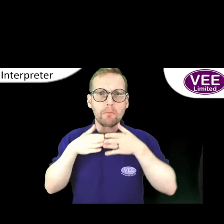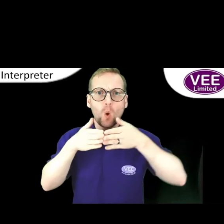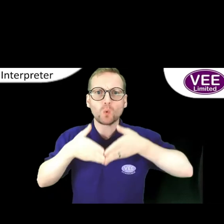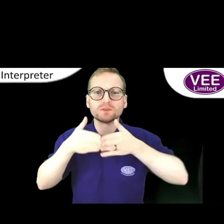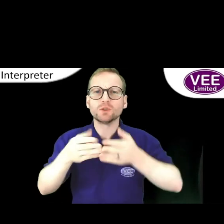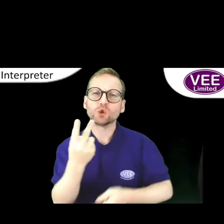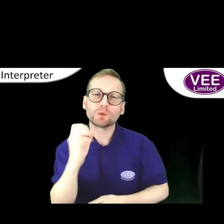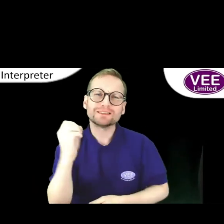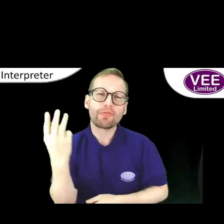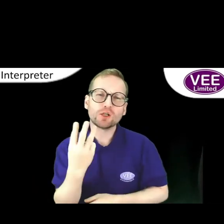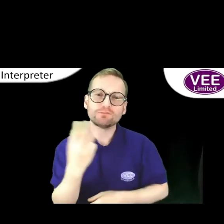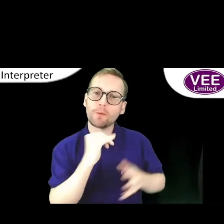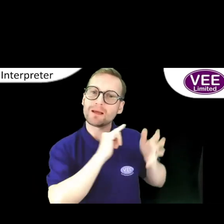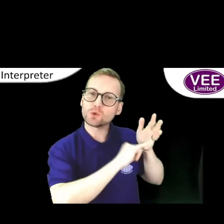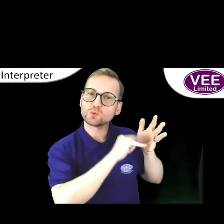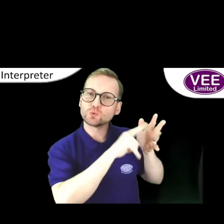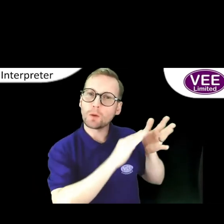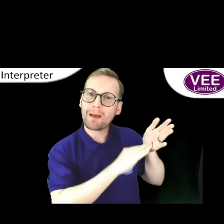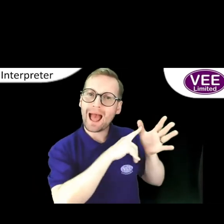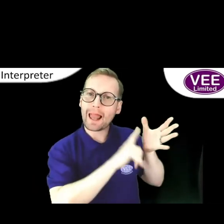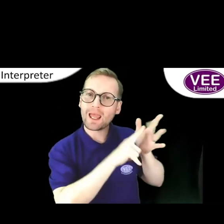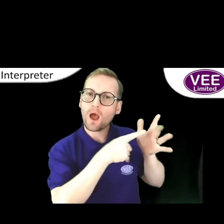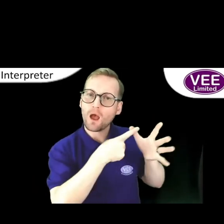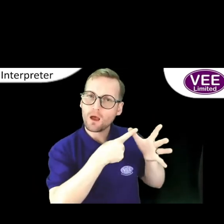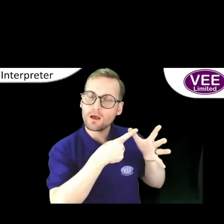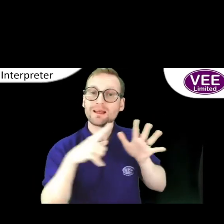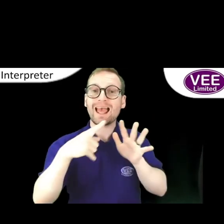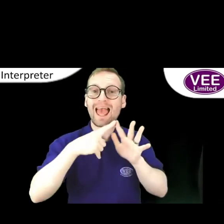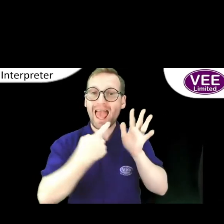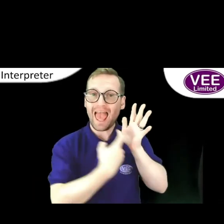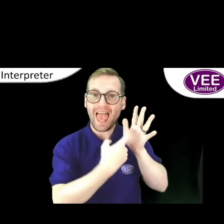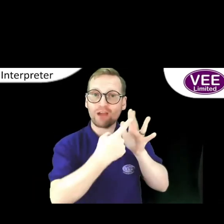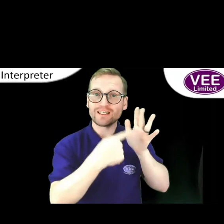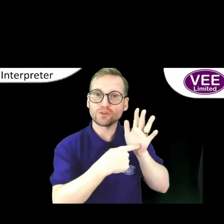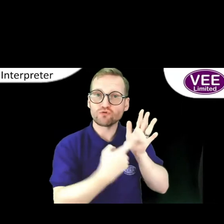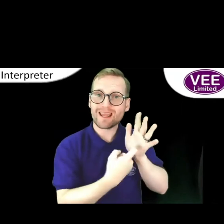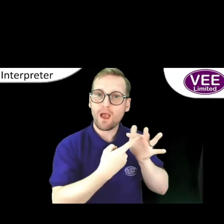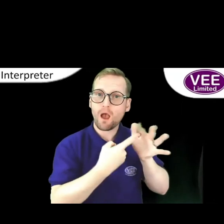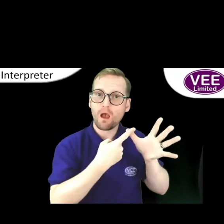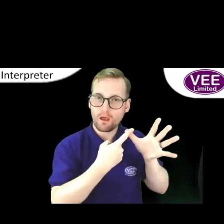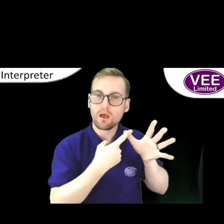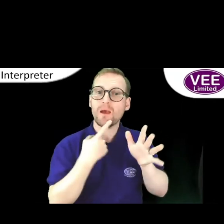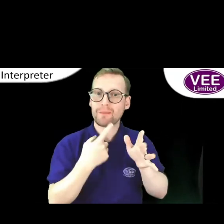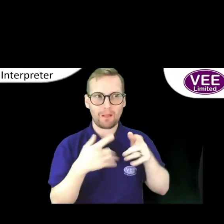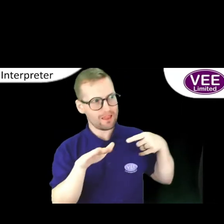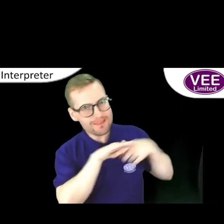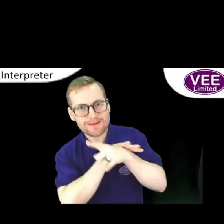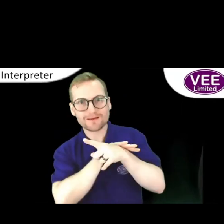Somalia and Eritrea. There were far too many people on board, fleeing persecution.